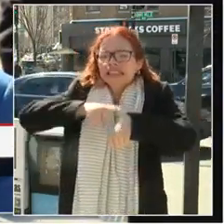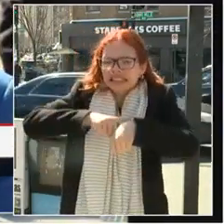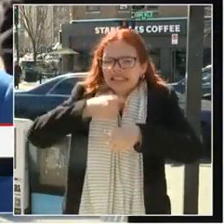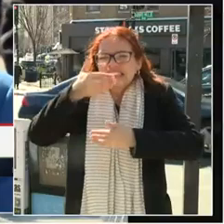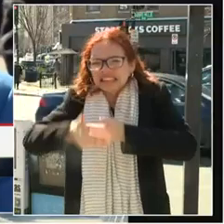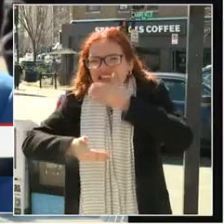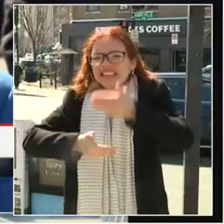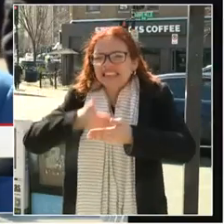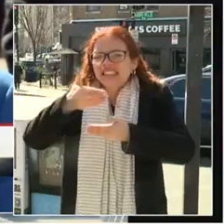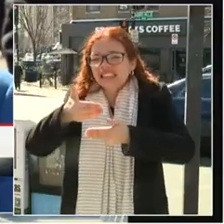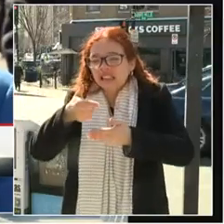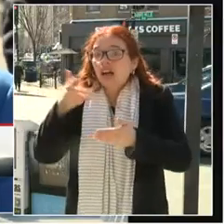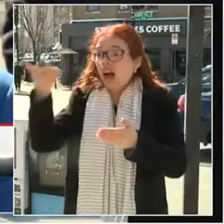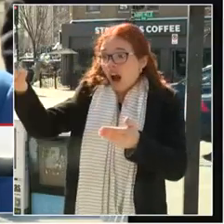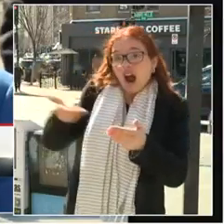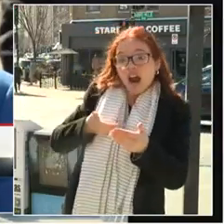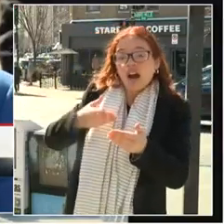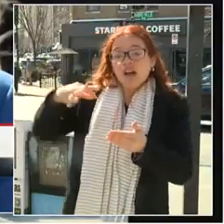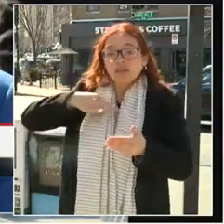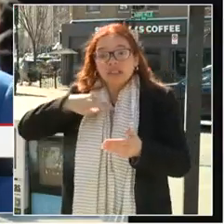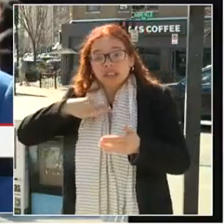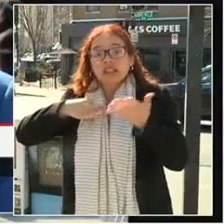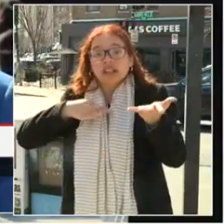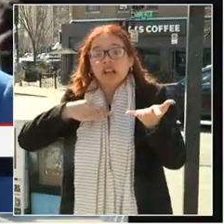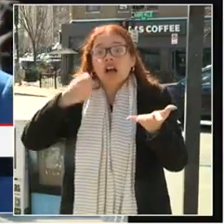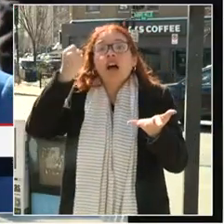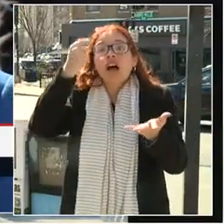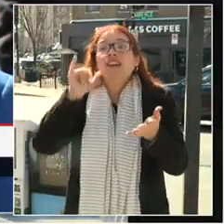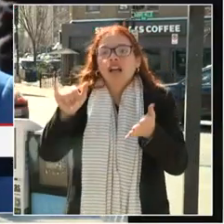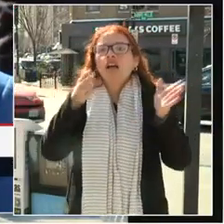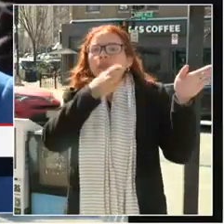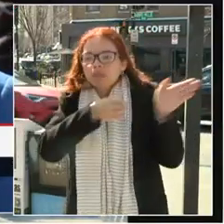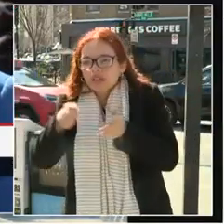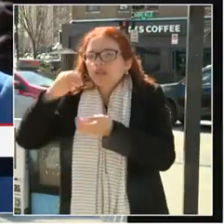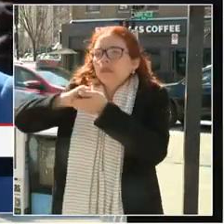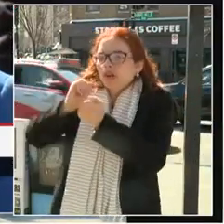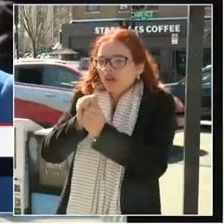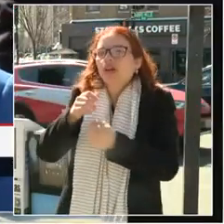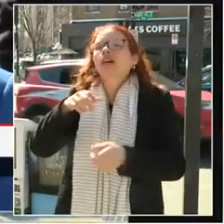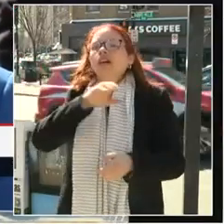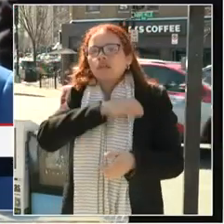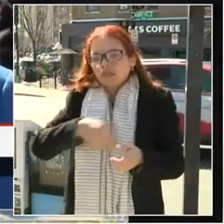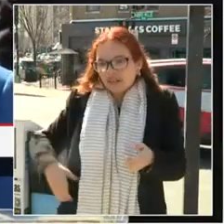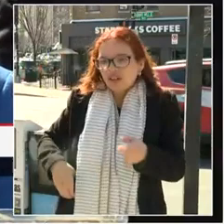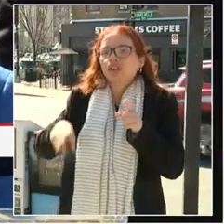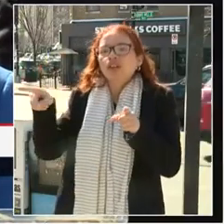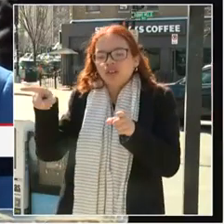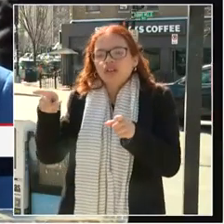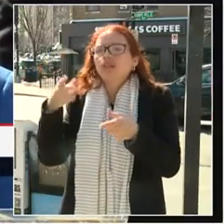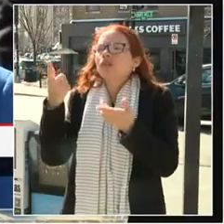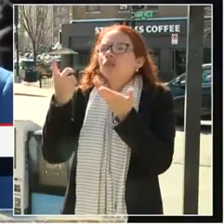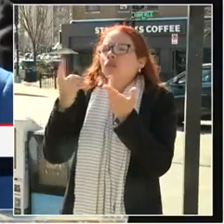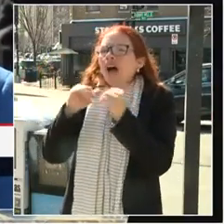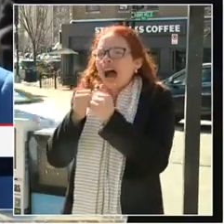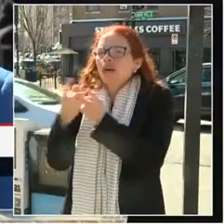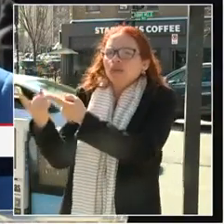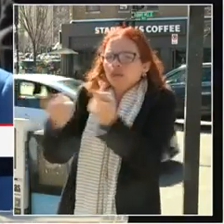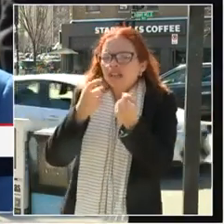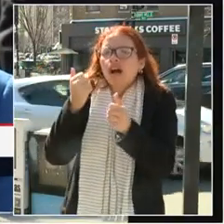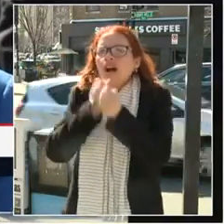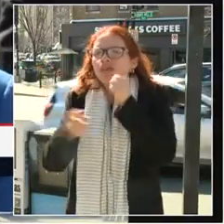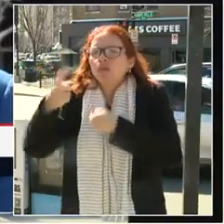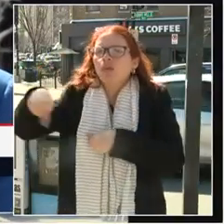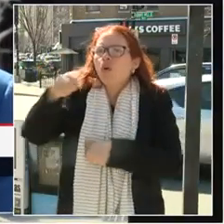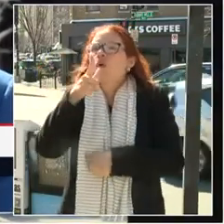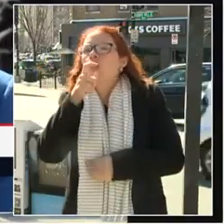hiring bonus. So I'm planning to work with the mayor and the chief to see how we can do more on recruitment, and ask everybody who's here today to think about who are the